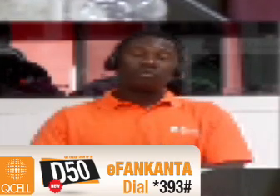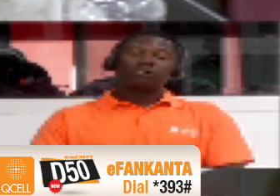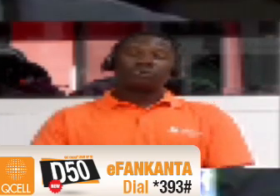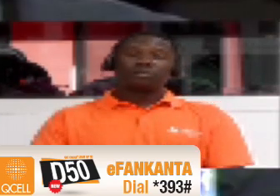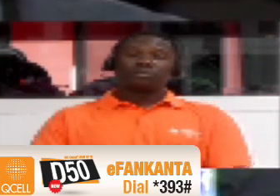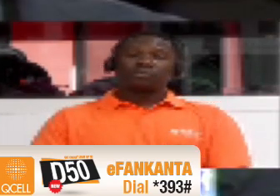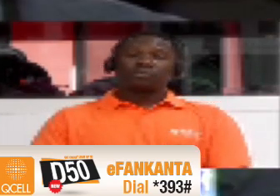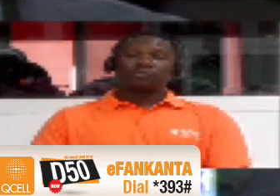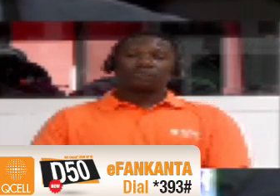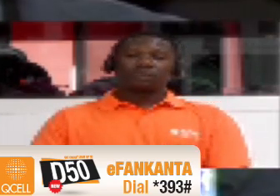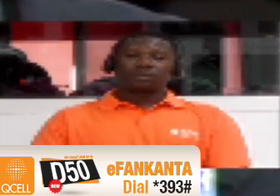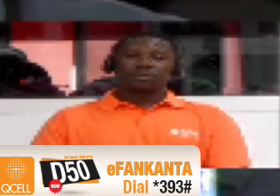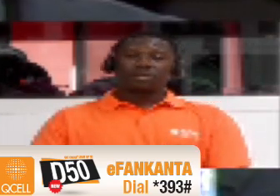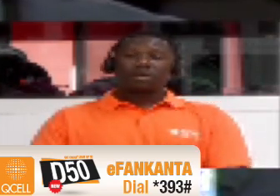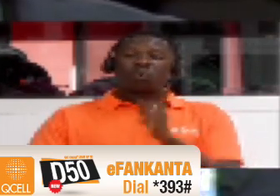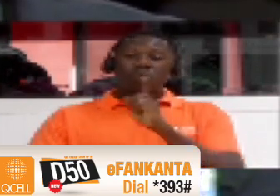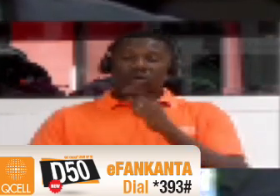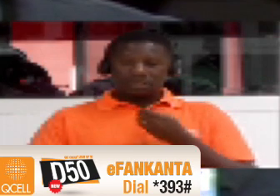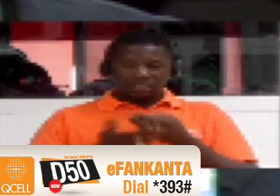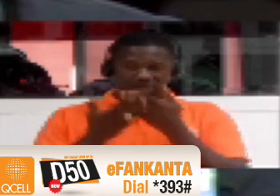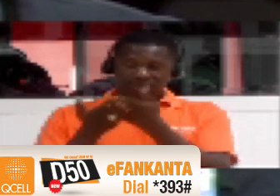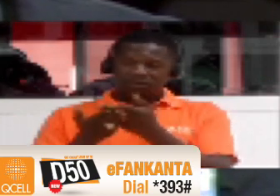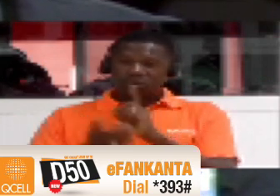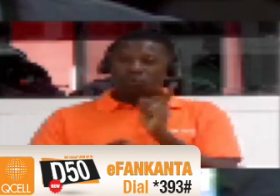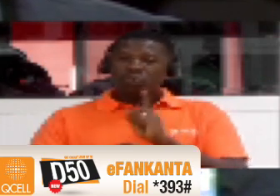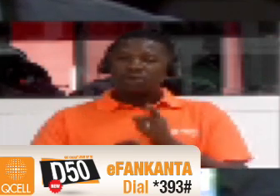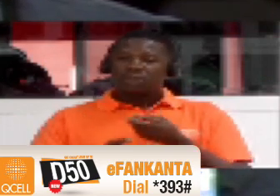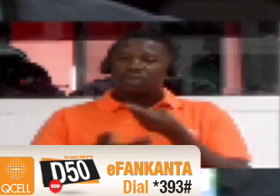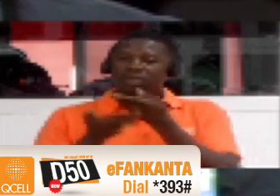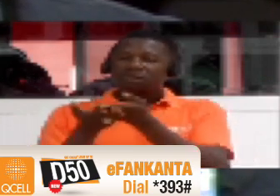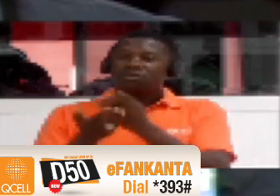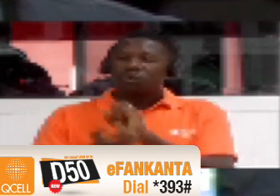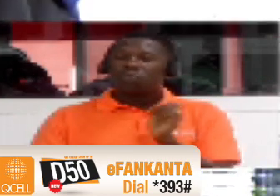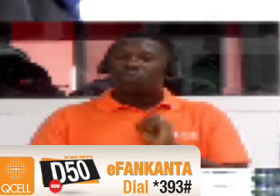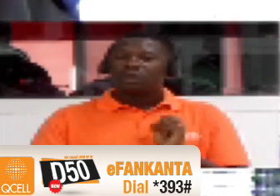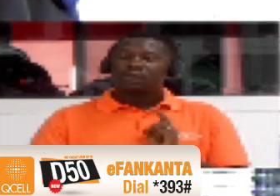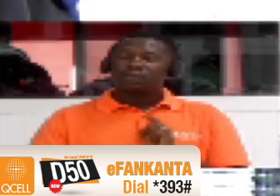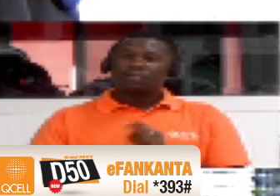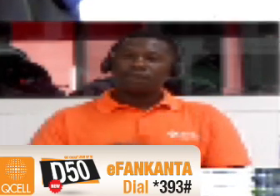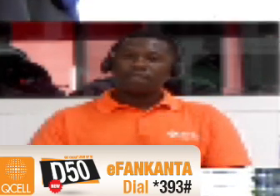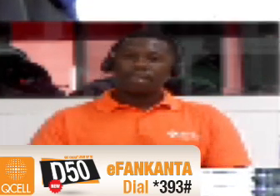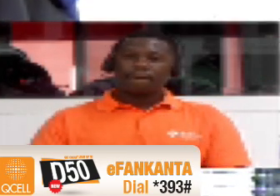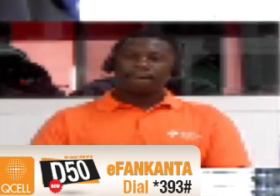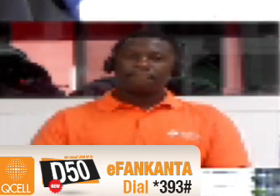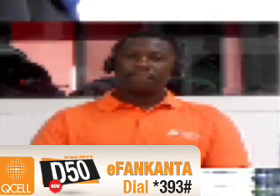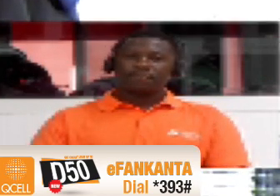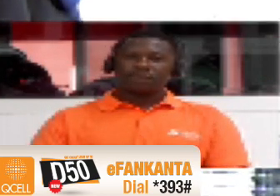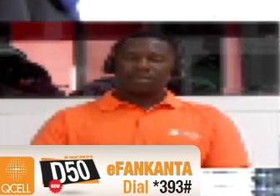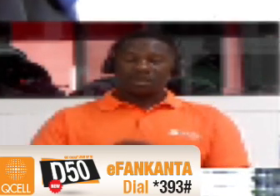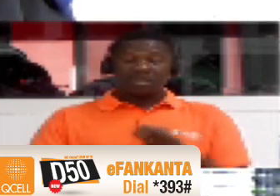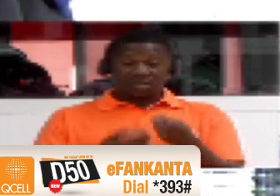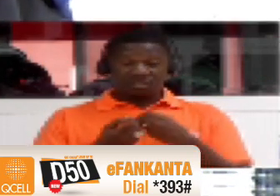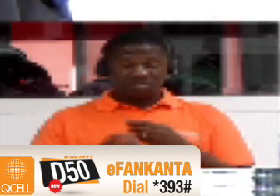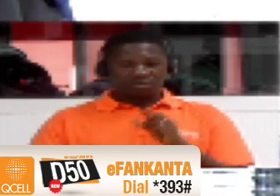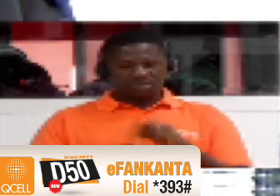people. And what was it that he gave you? Ako ay mune dial la wonya aliye mentala. Ay so kodi ningola. He gave us little money.